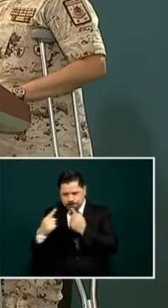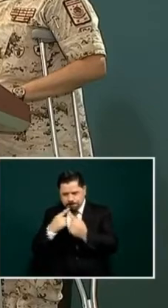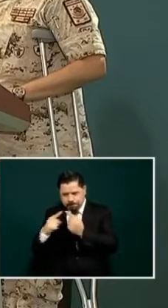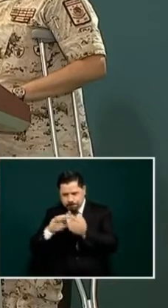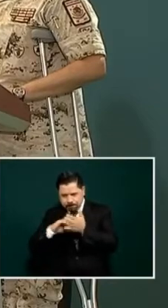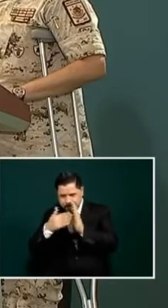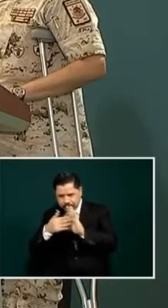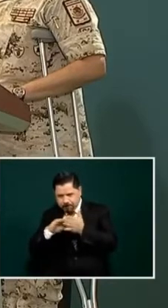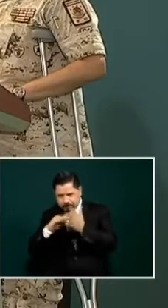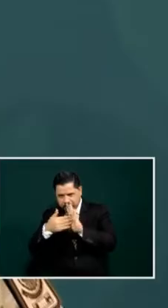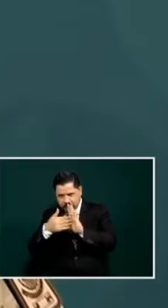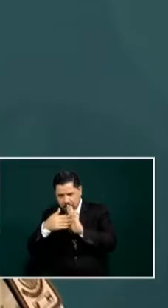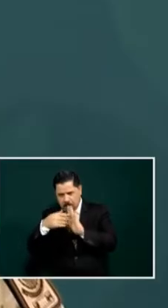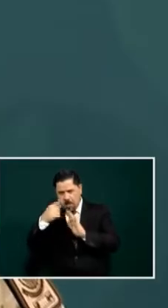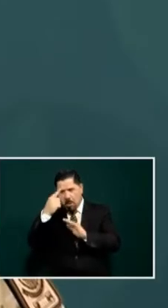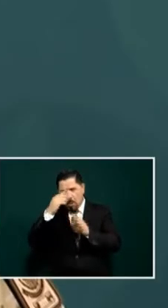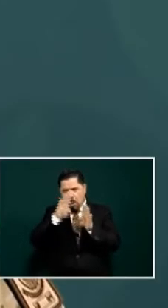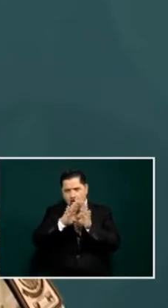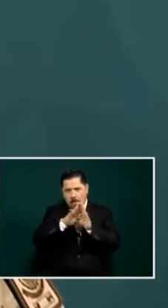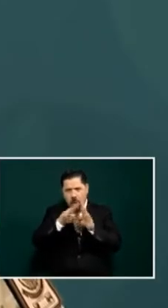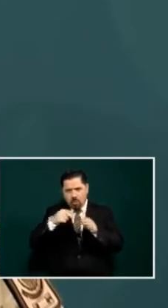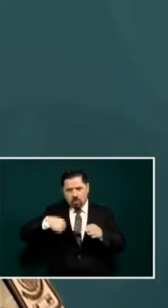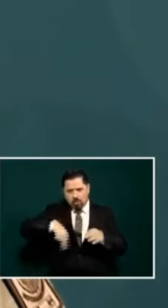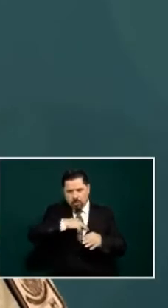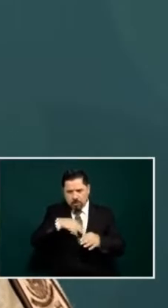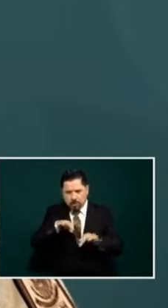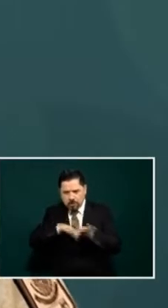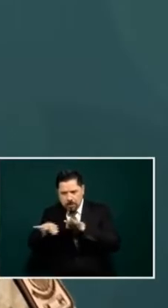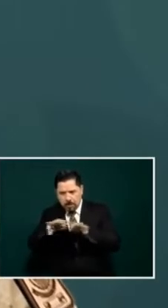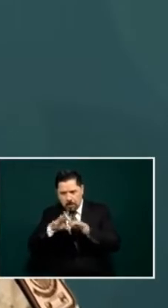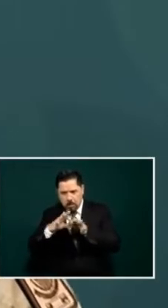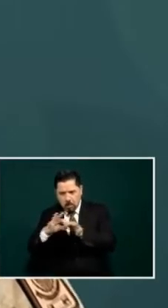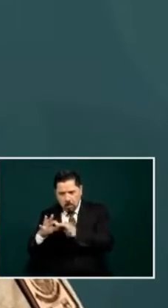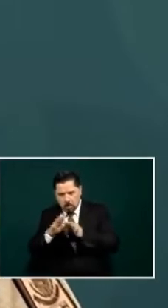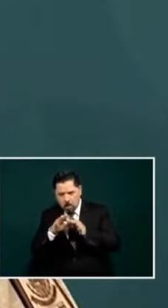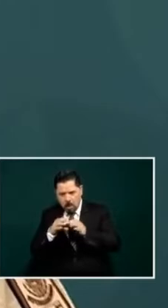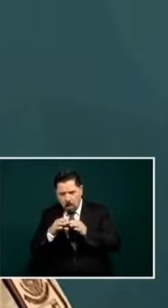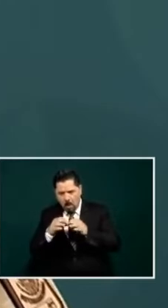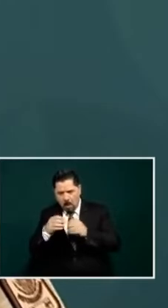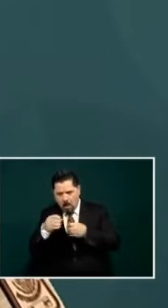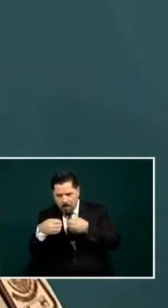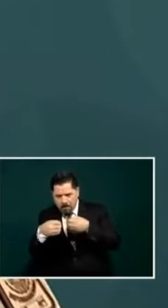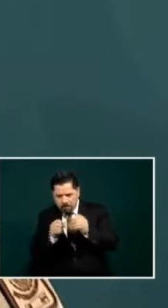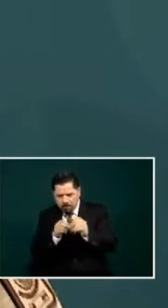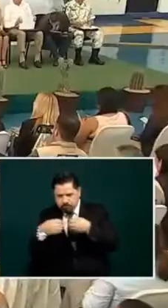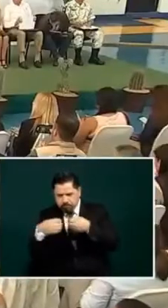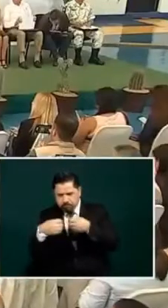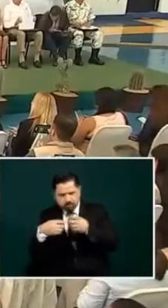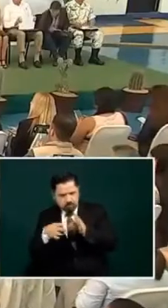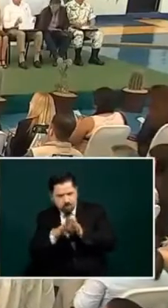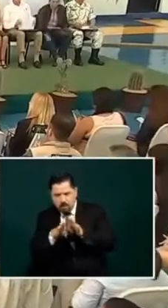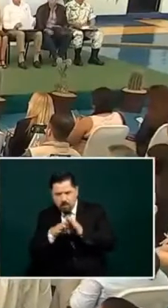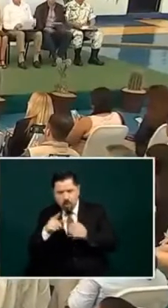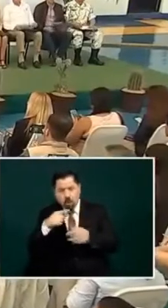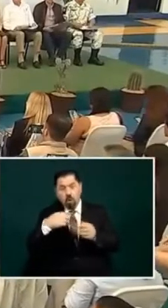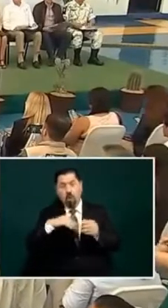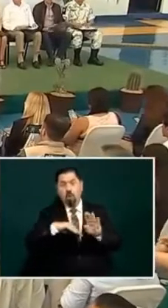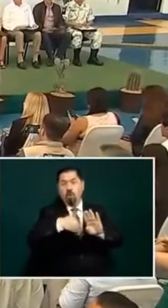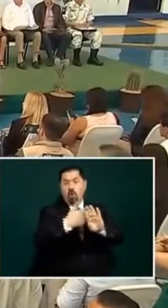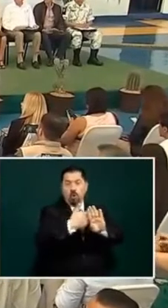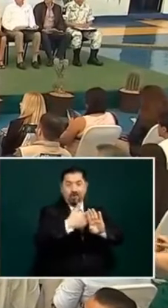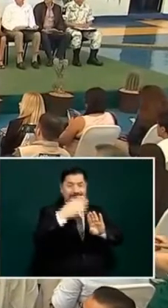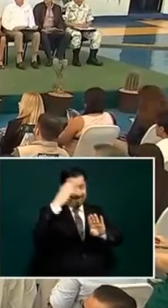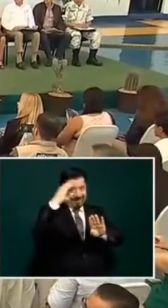to have an impact on the operation and the logistics of criminal